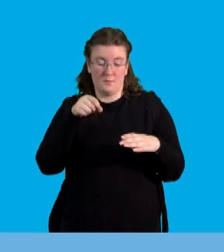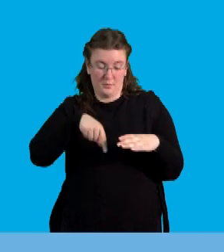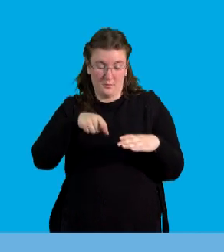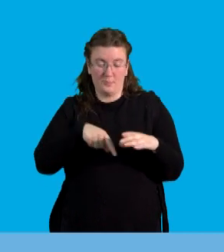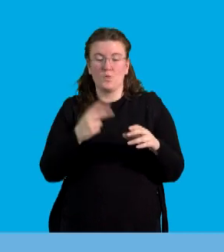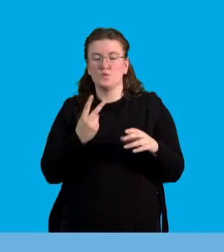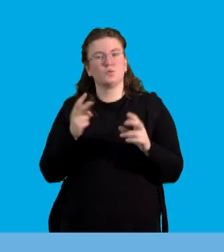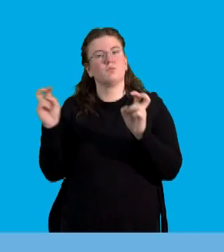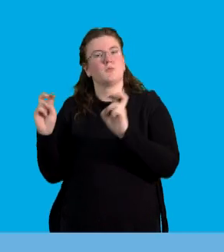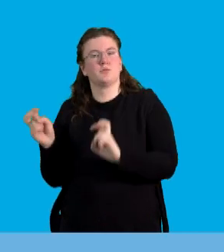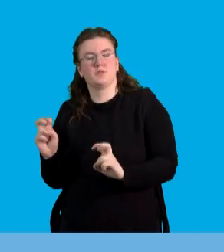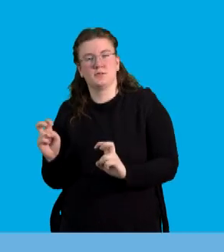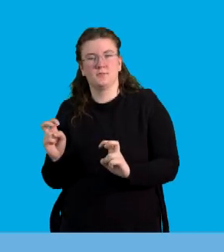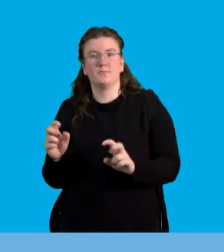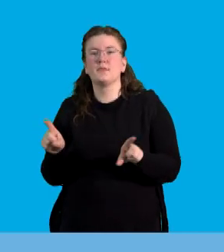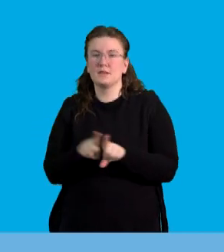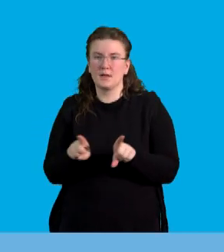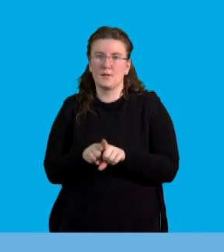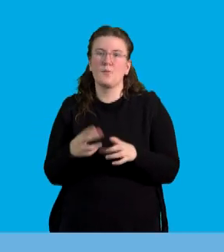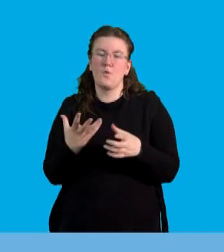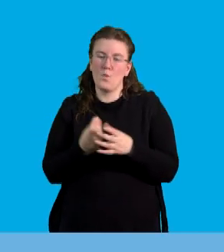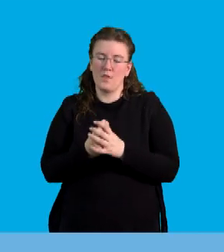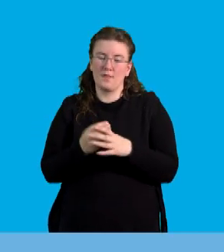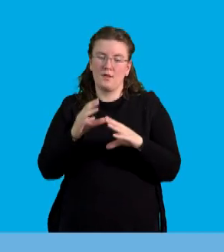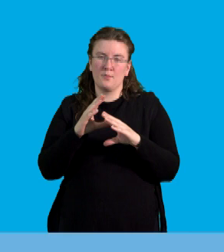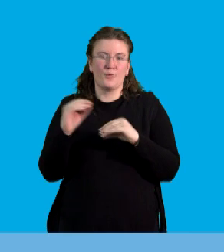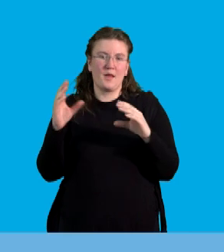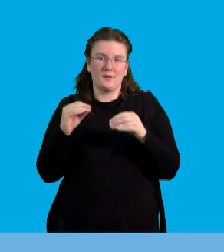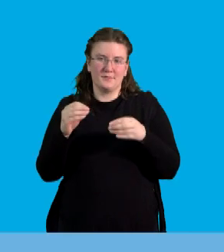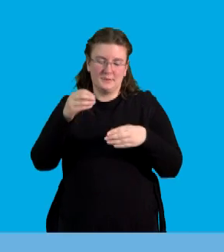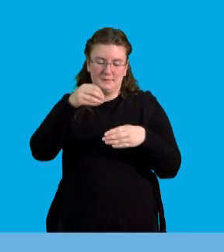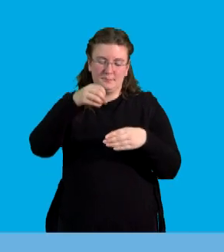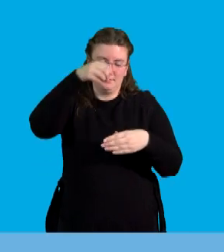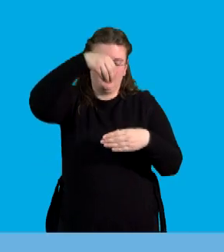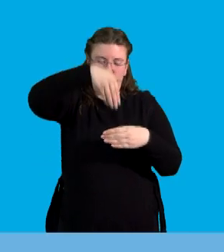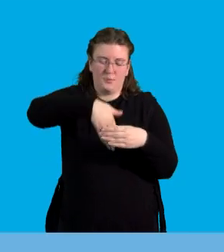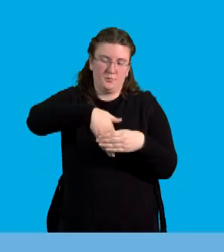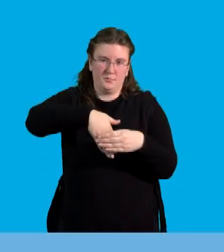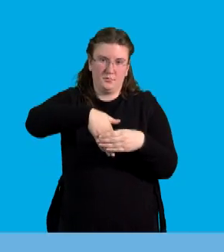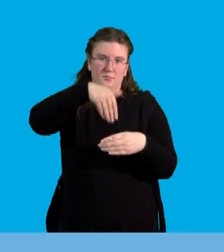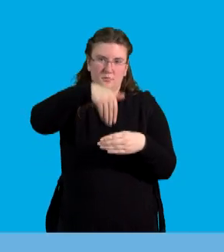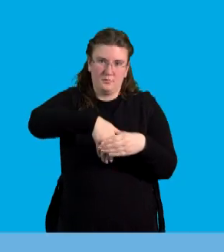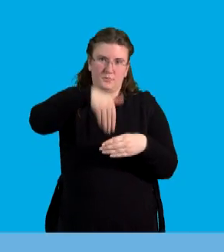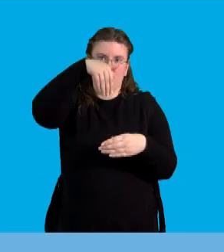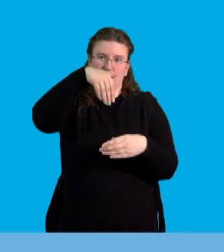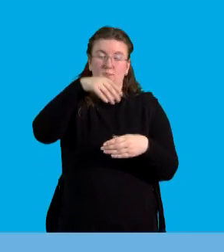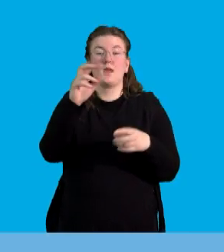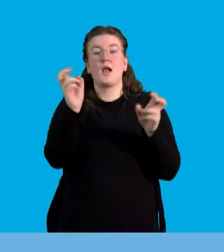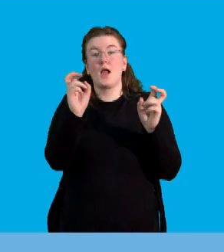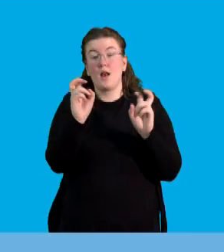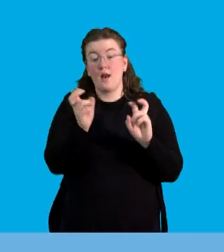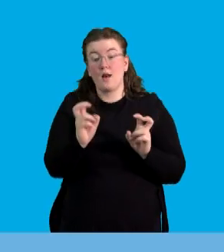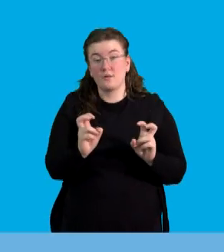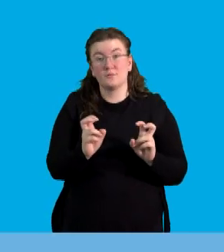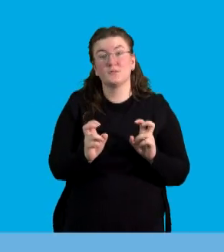that is flowing through that particular resistor. Same thing applies with the toaster. The conductor is going to now resist the flow